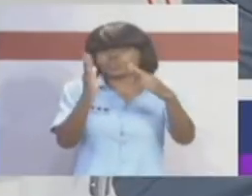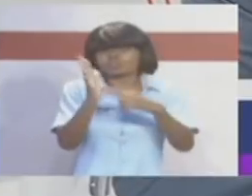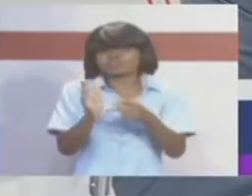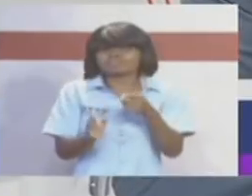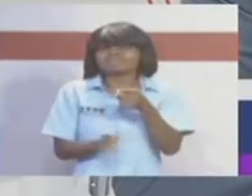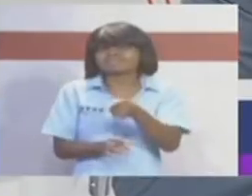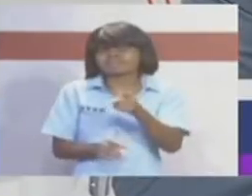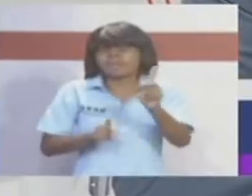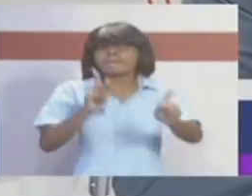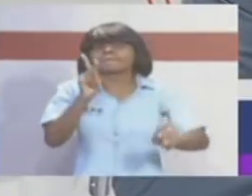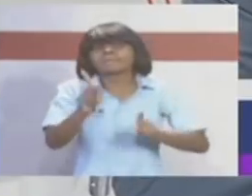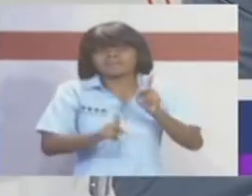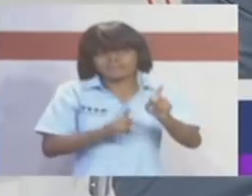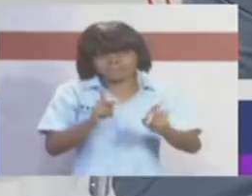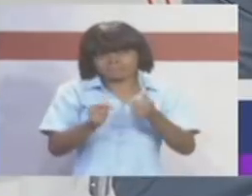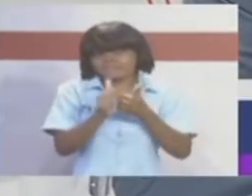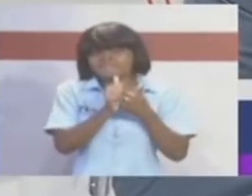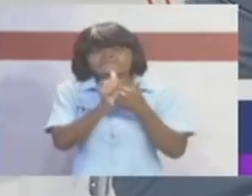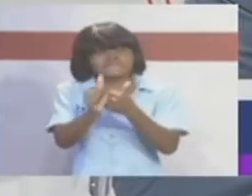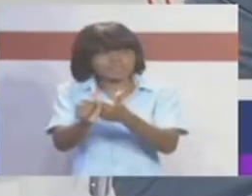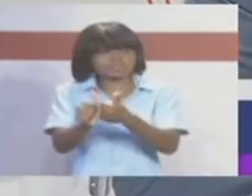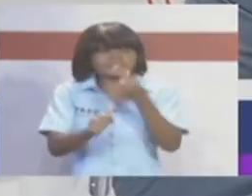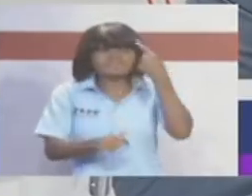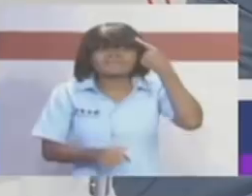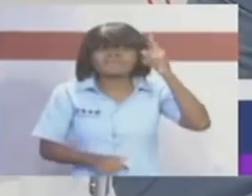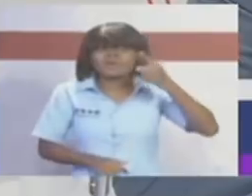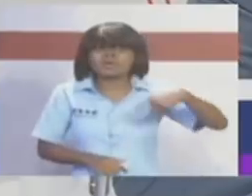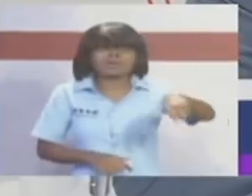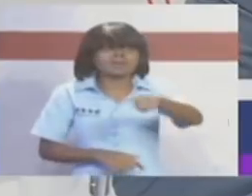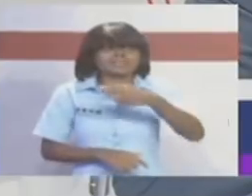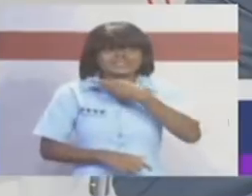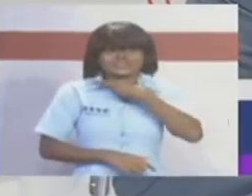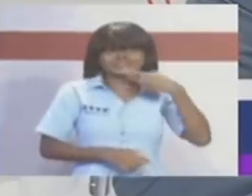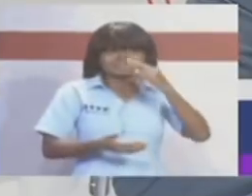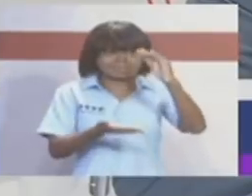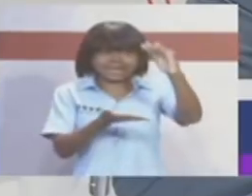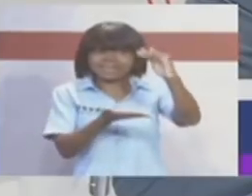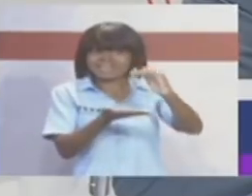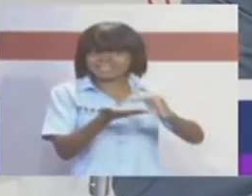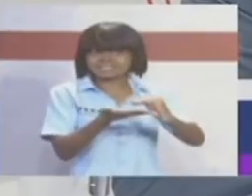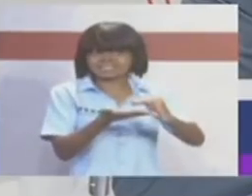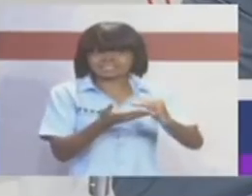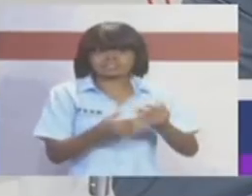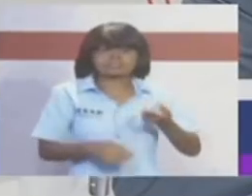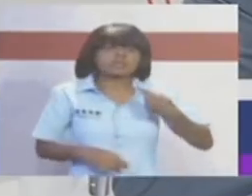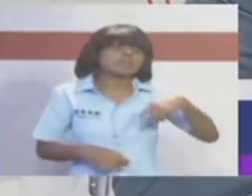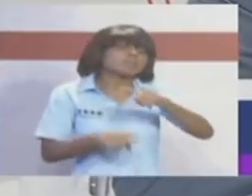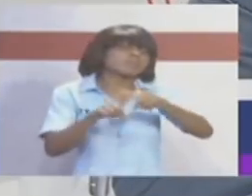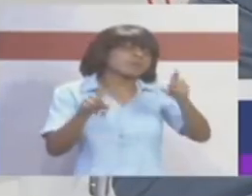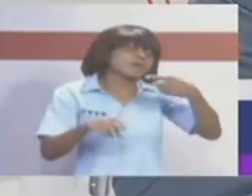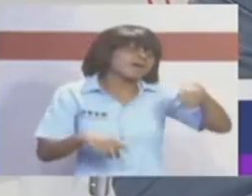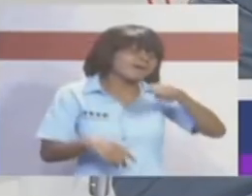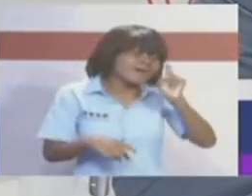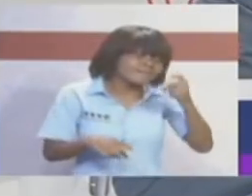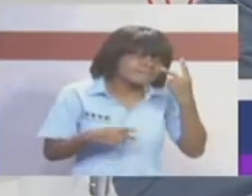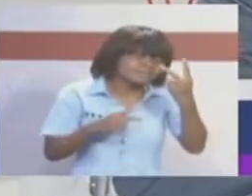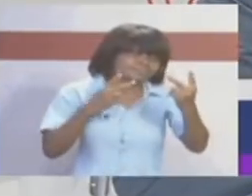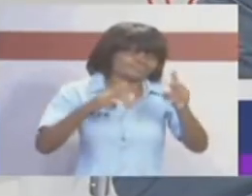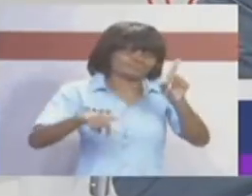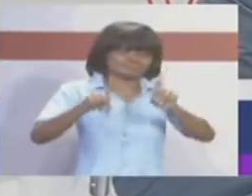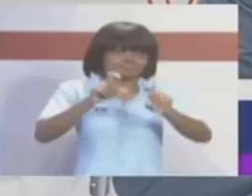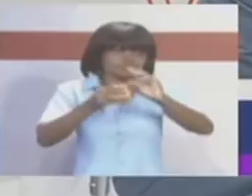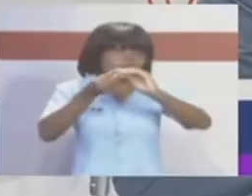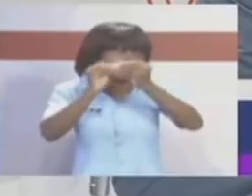the decisions on what will change and what won't change will really be guided by what we're seeing happening with the figures, what we're seeing happening with